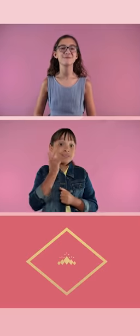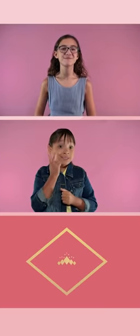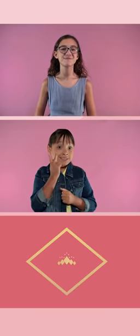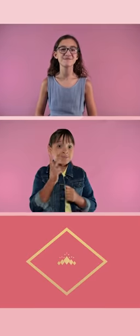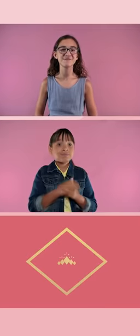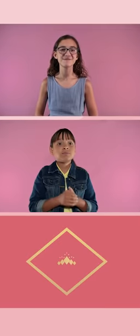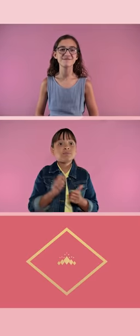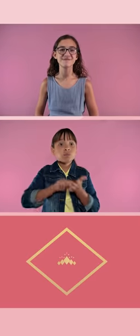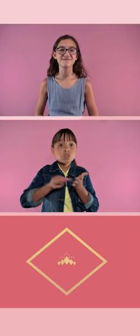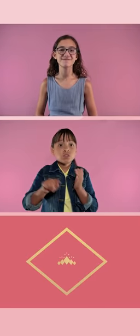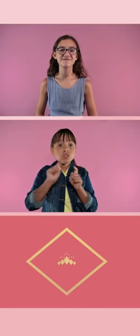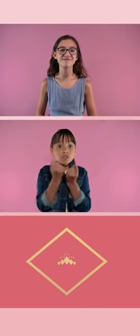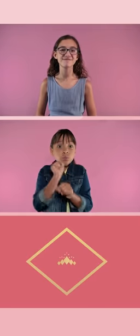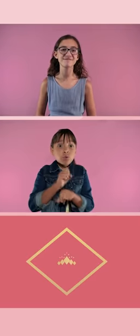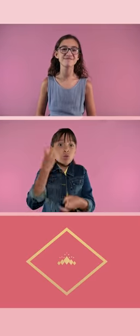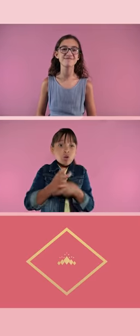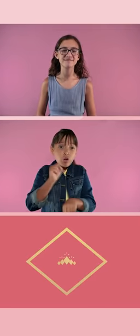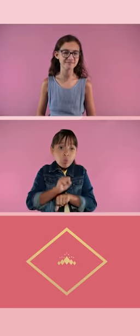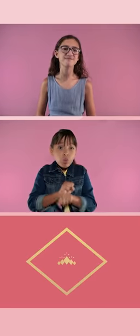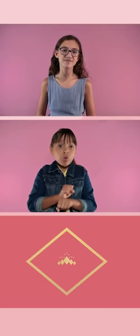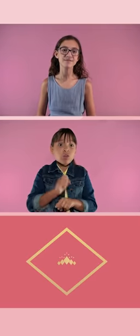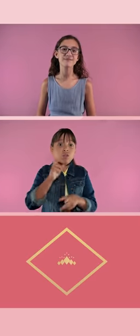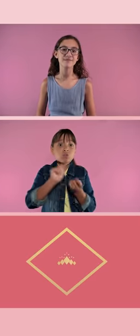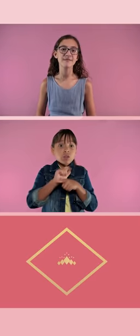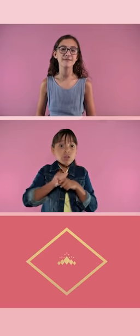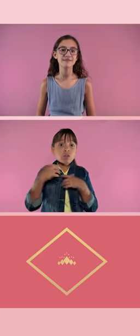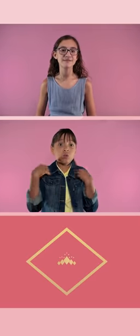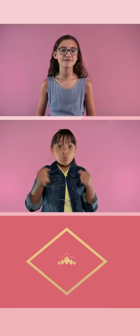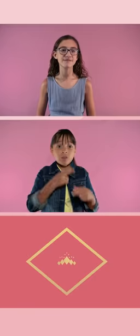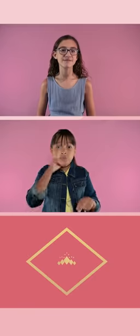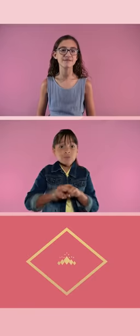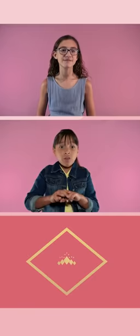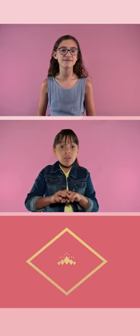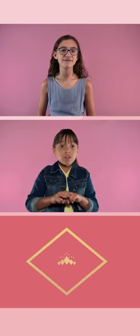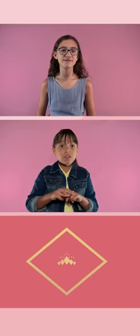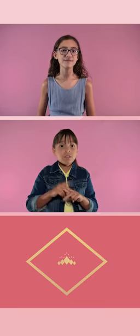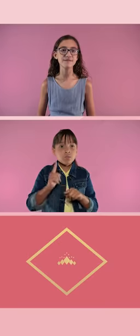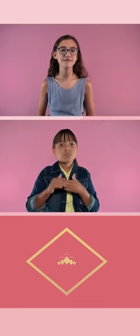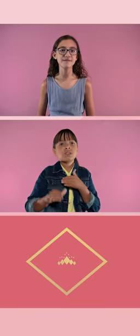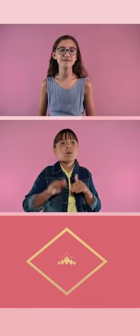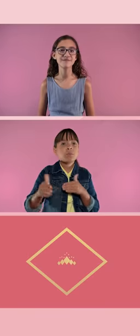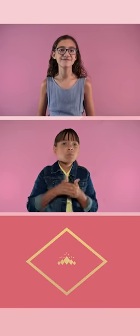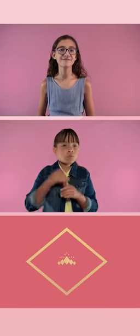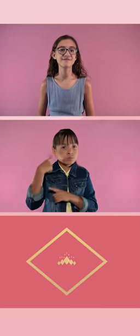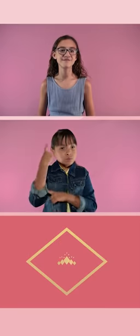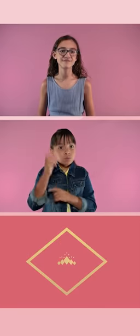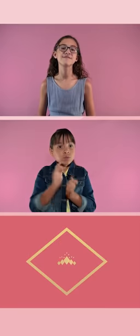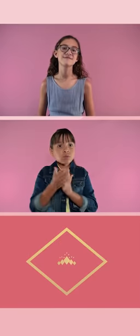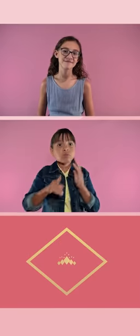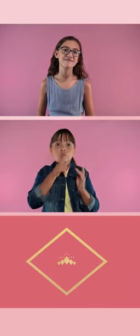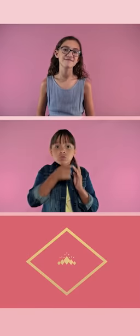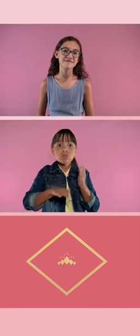photos. See? With research, teamwork, hard work, training, courage, and fun, I'm one step closer to my